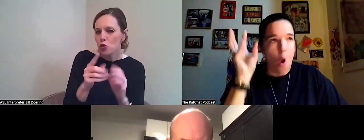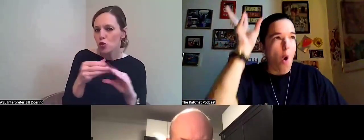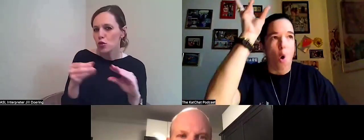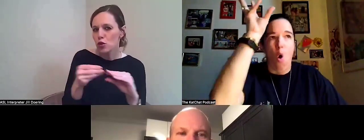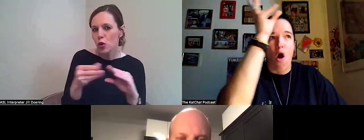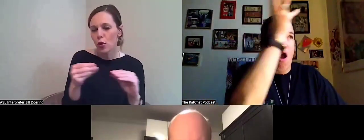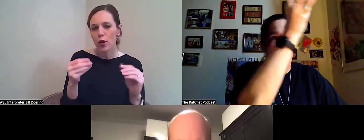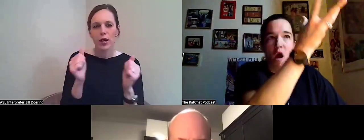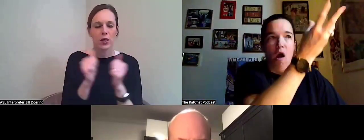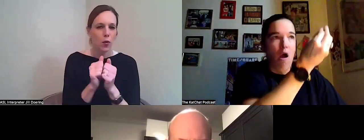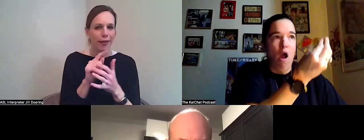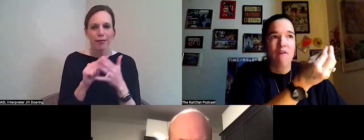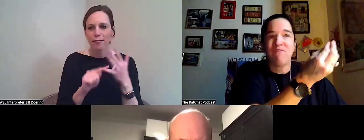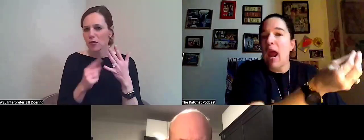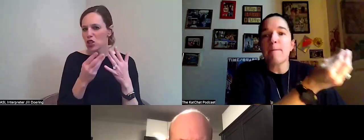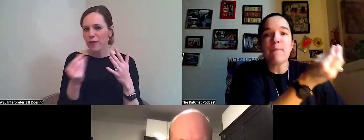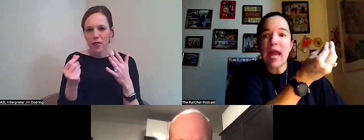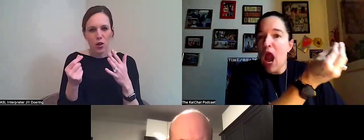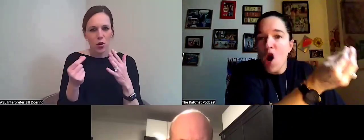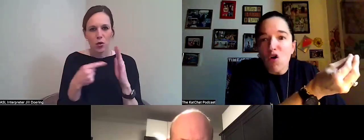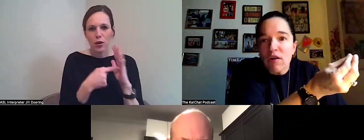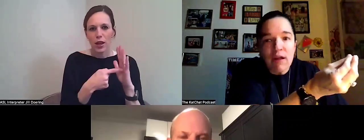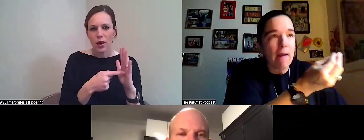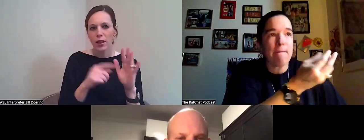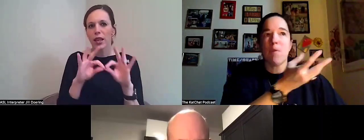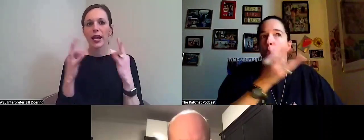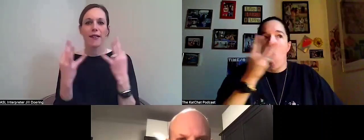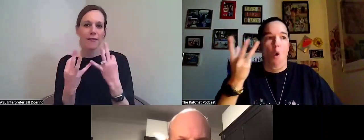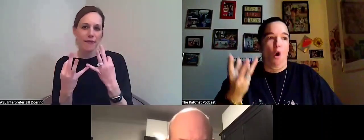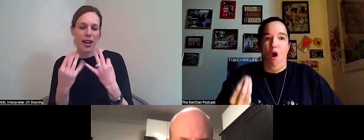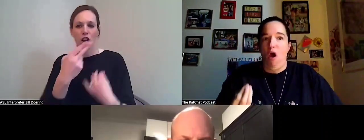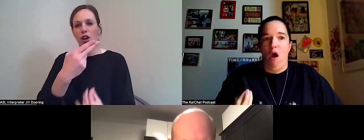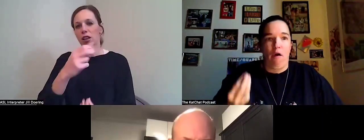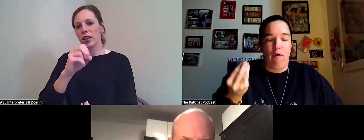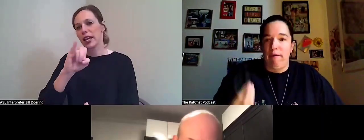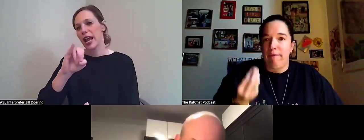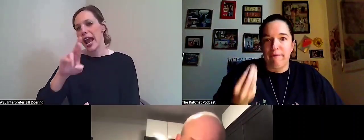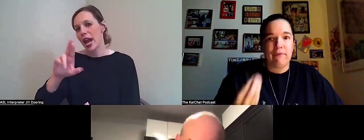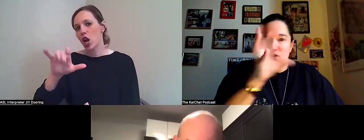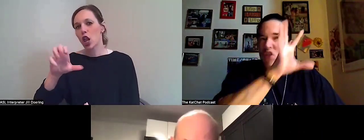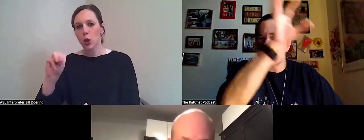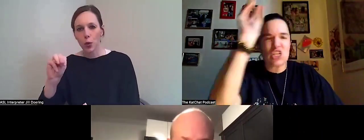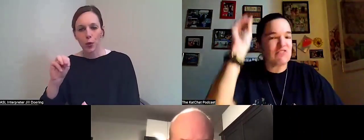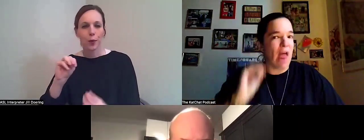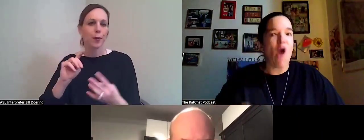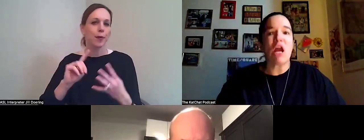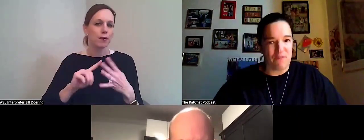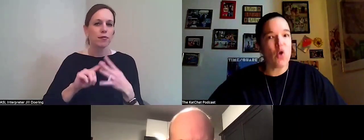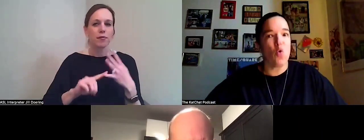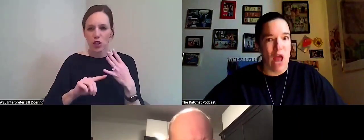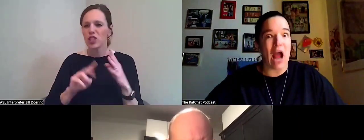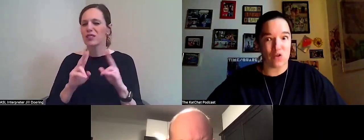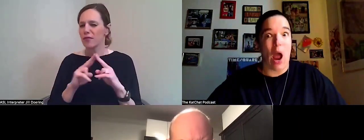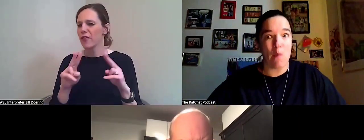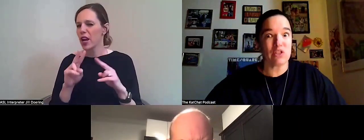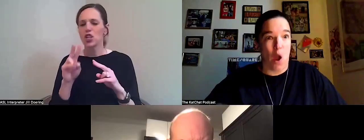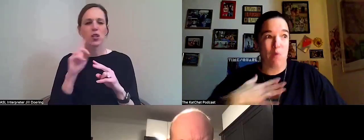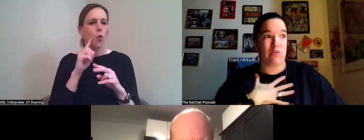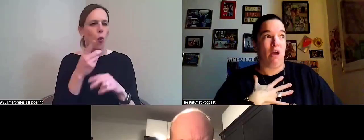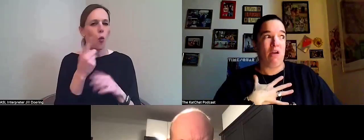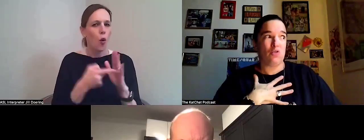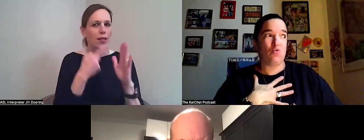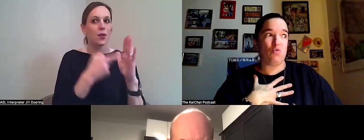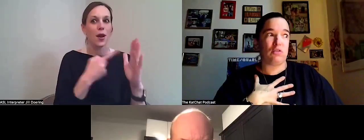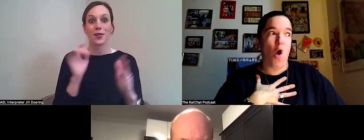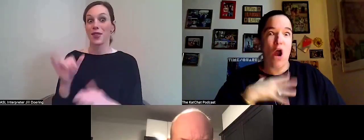grief or family heirloom or yeah, those just very blue. Yeah, so I